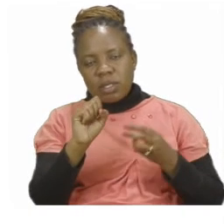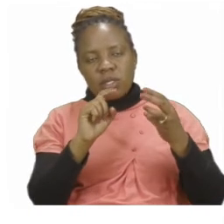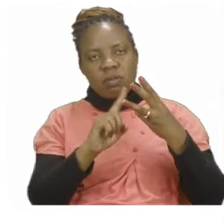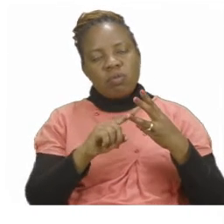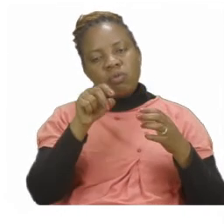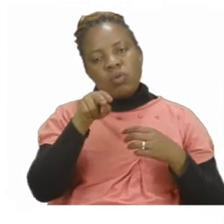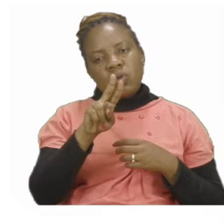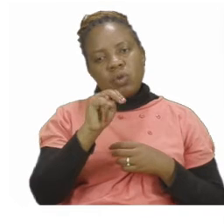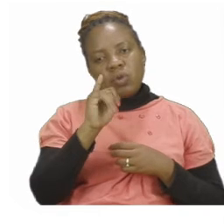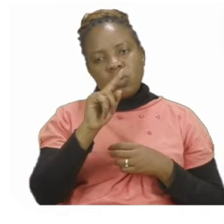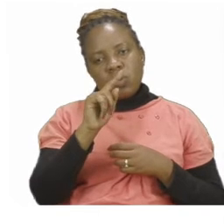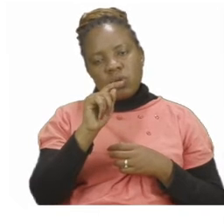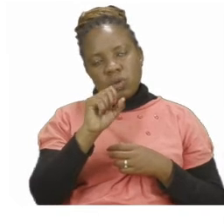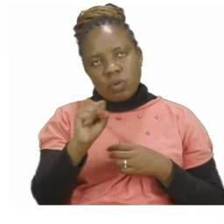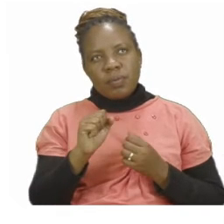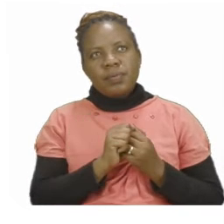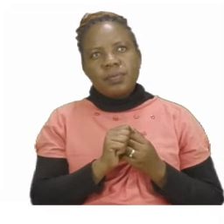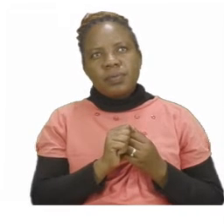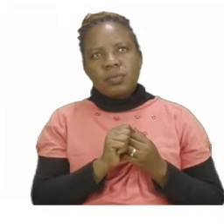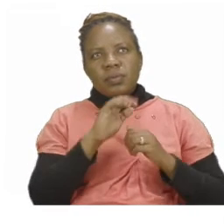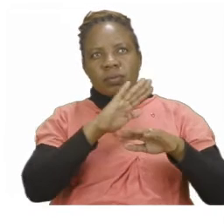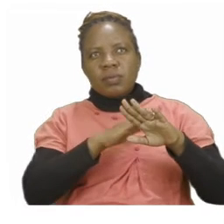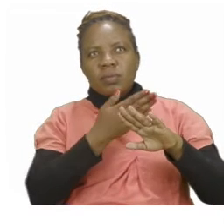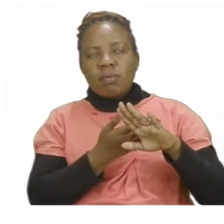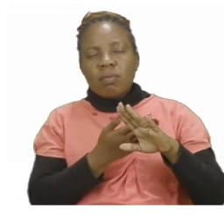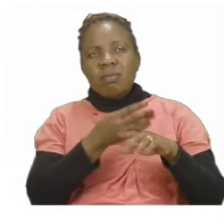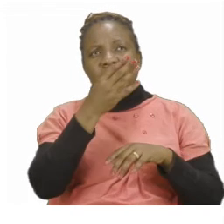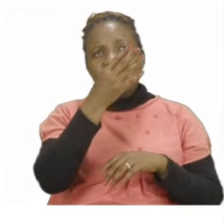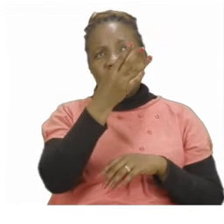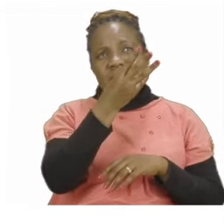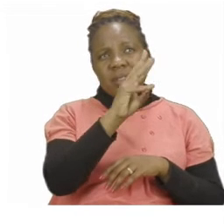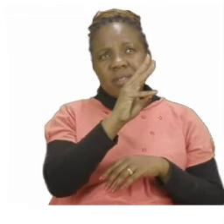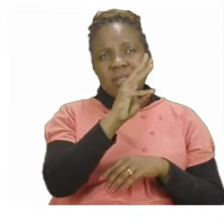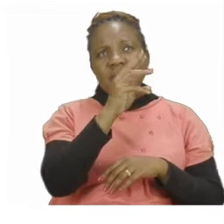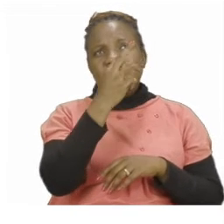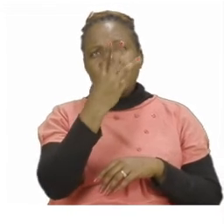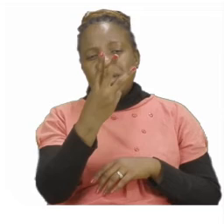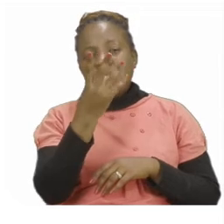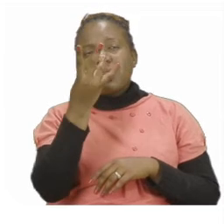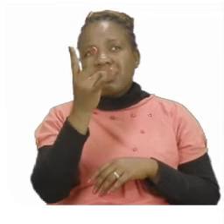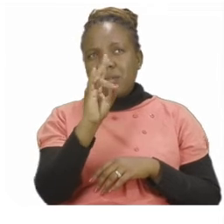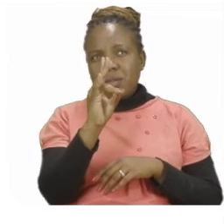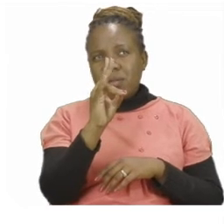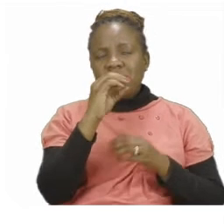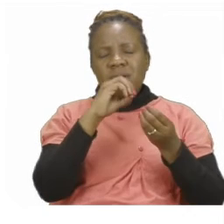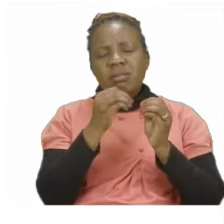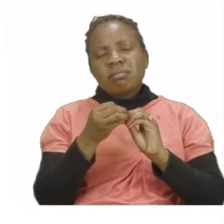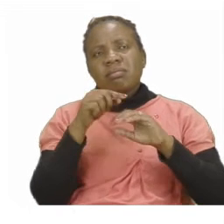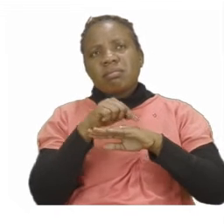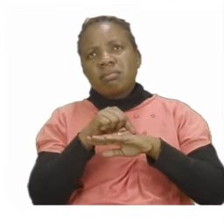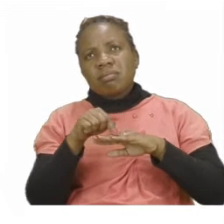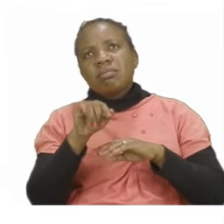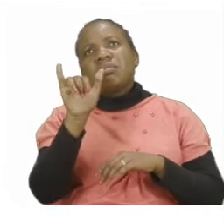number 637. And the number that is underlined